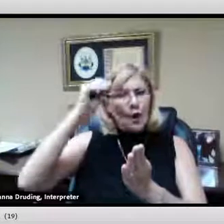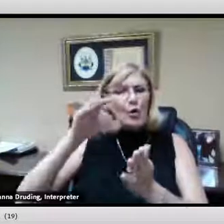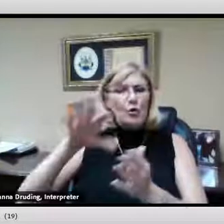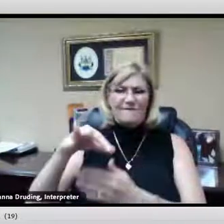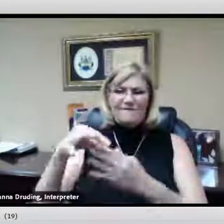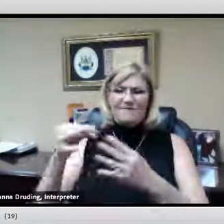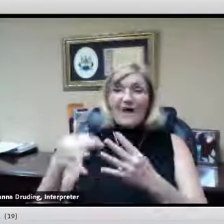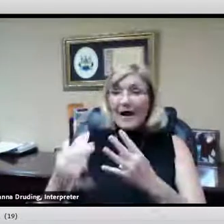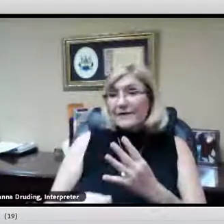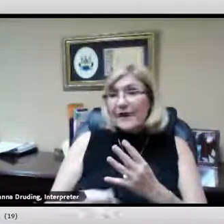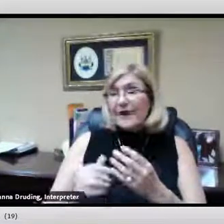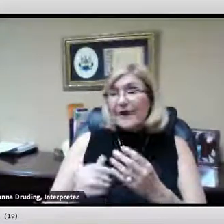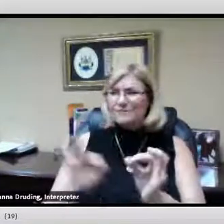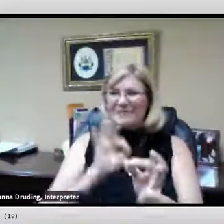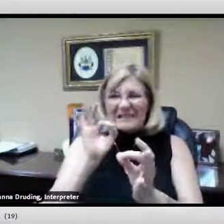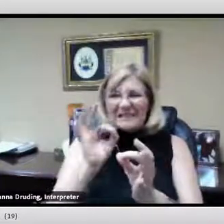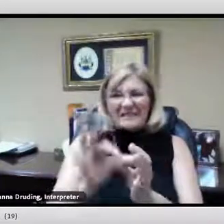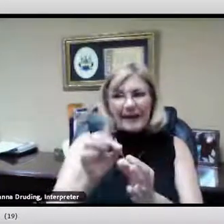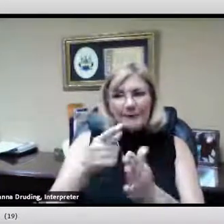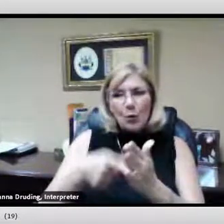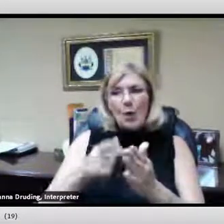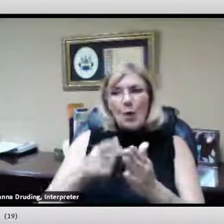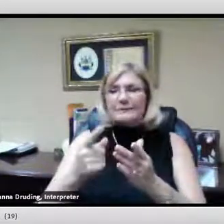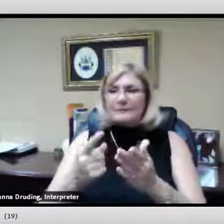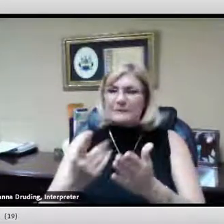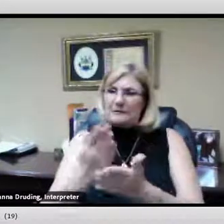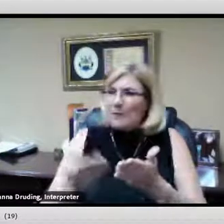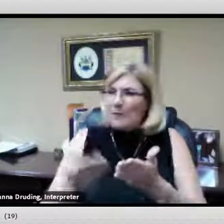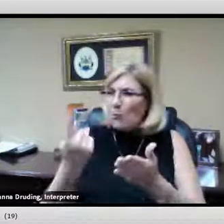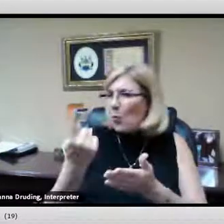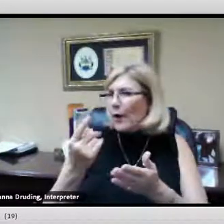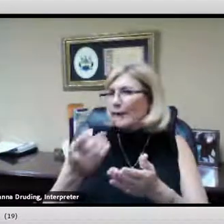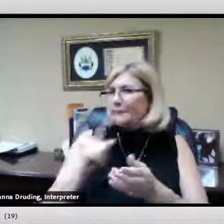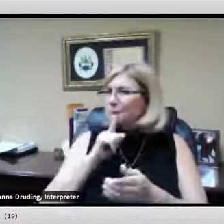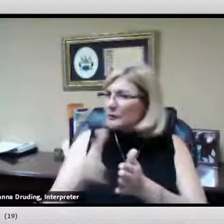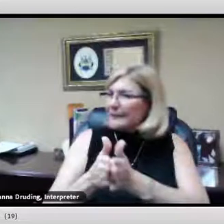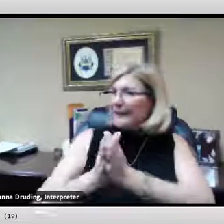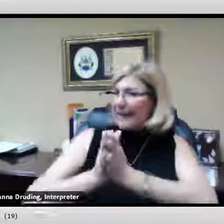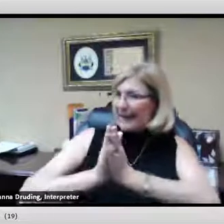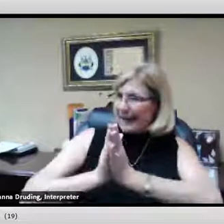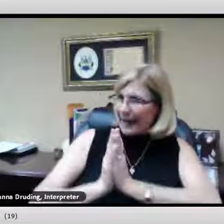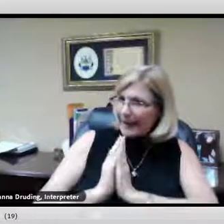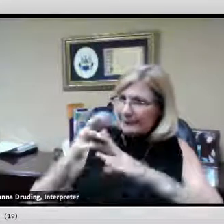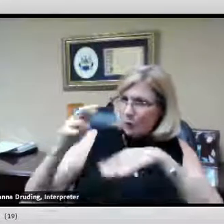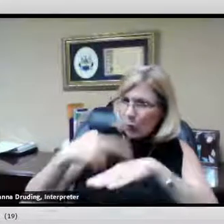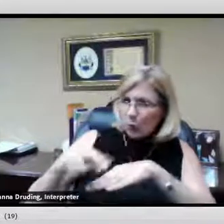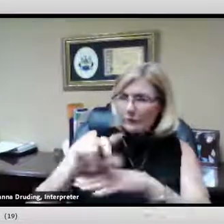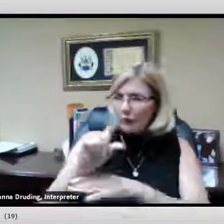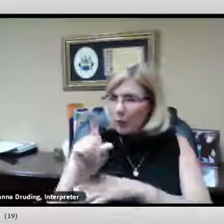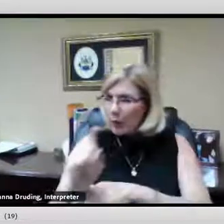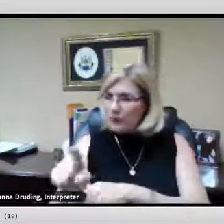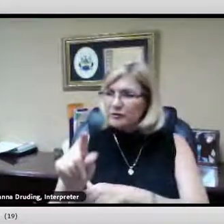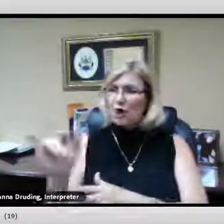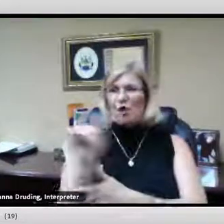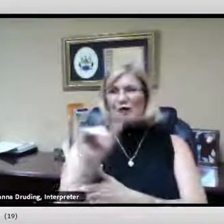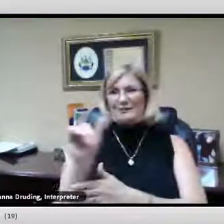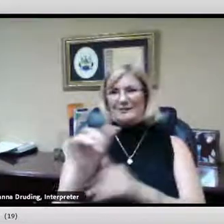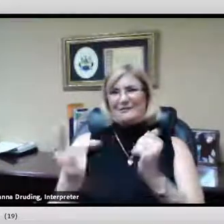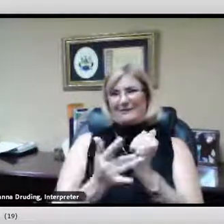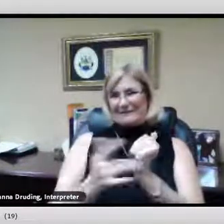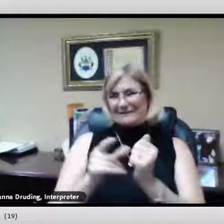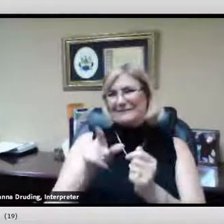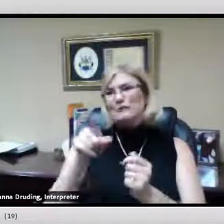out exactly what someone is really asking when they ask a reference question, are the same techniques that you need to use to